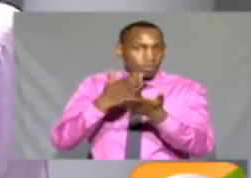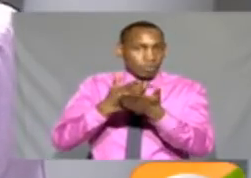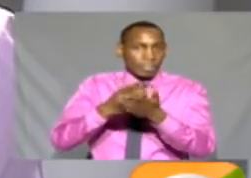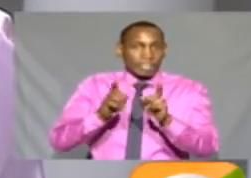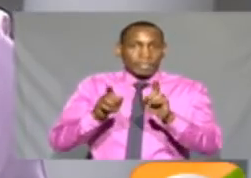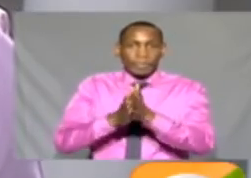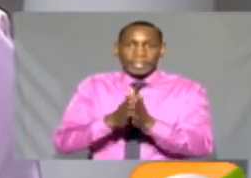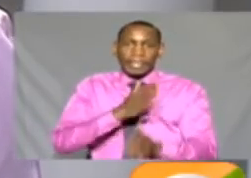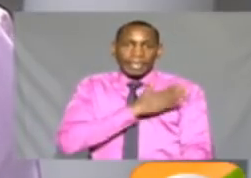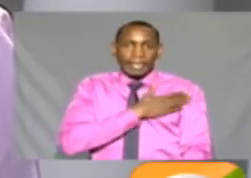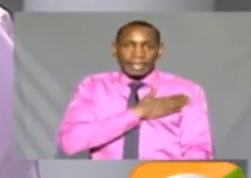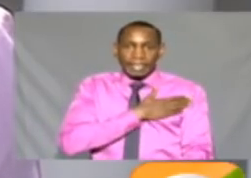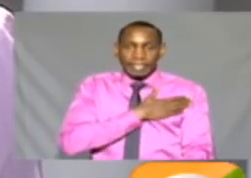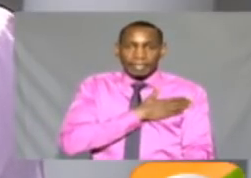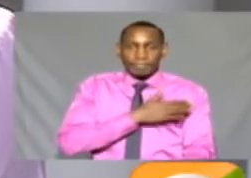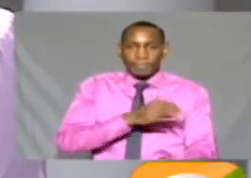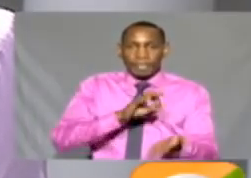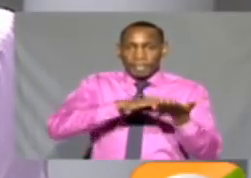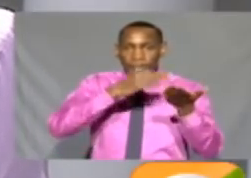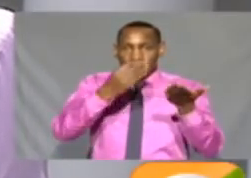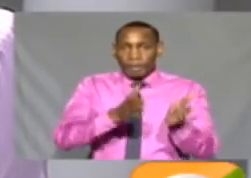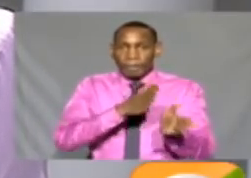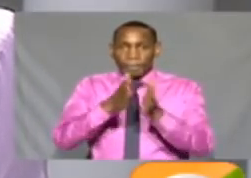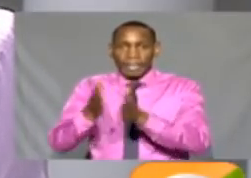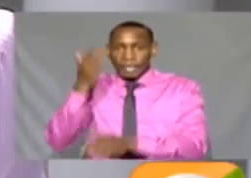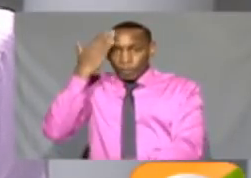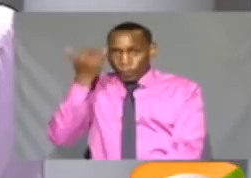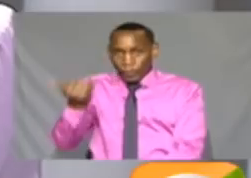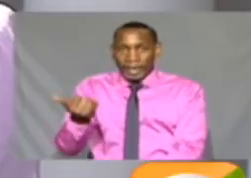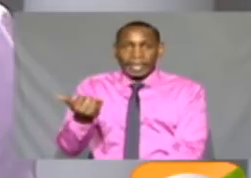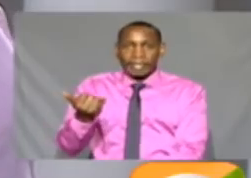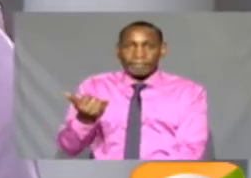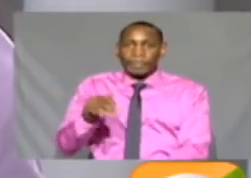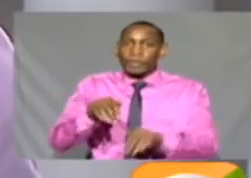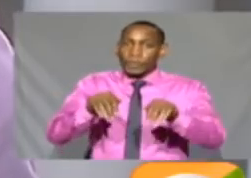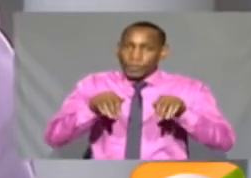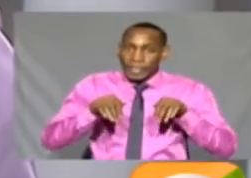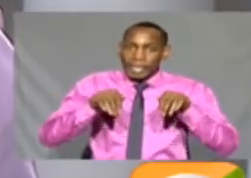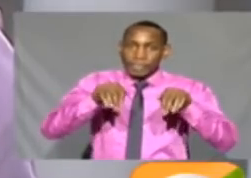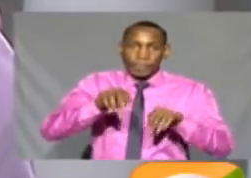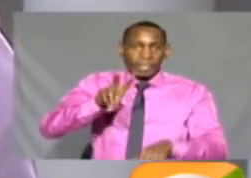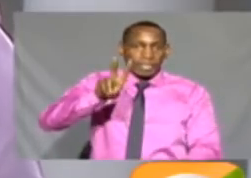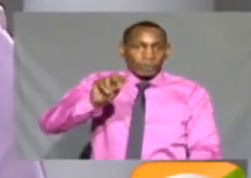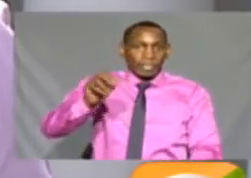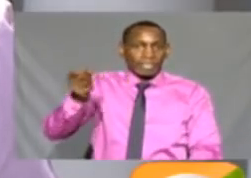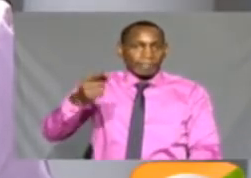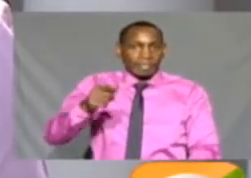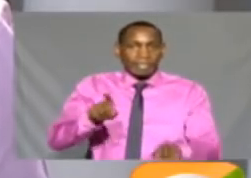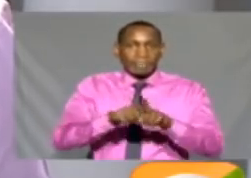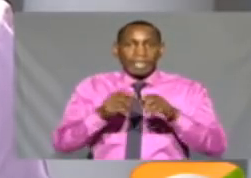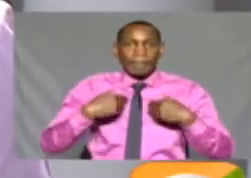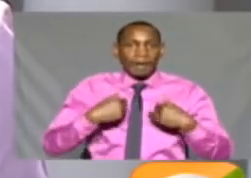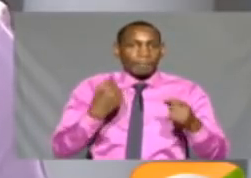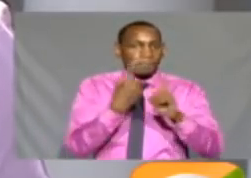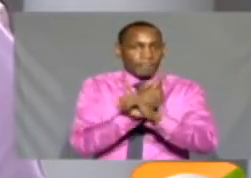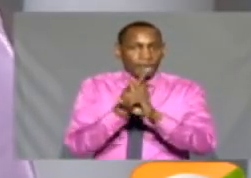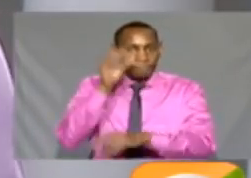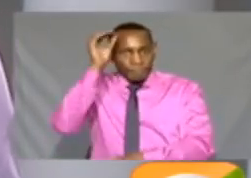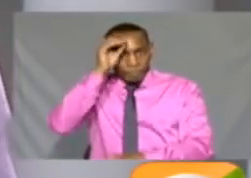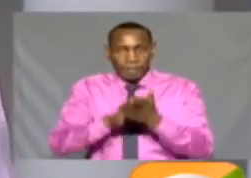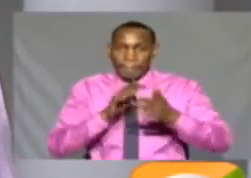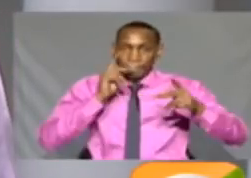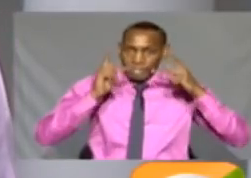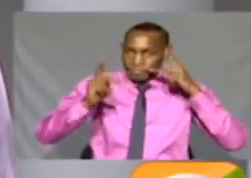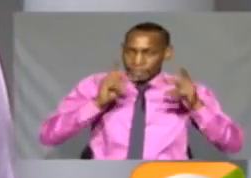the NASA funeral arrangements at last, why did it take 20 months? We'll also have the memo, the punchline, the